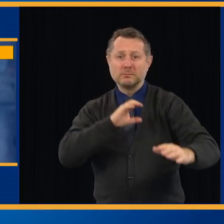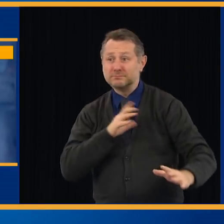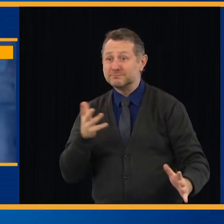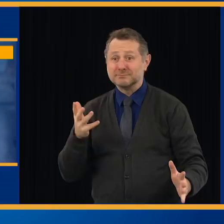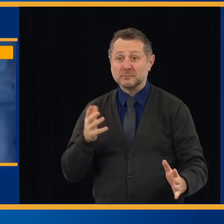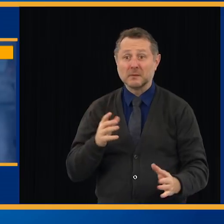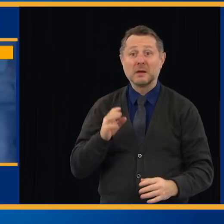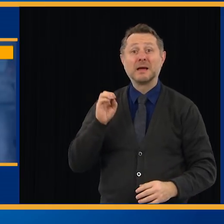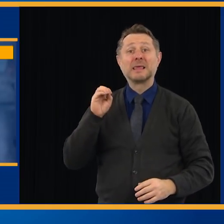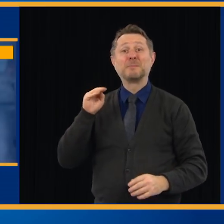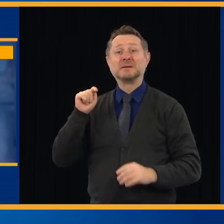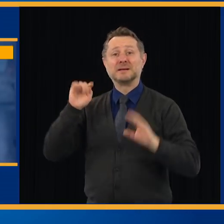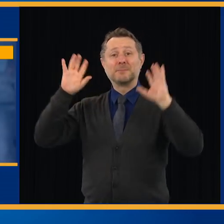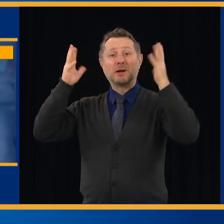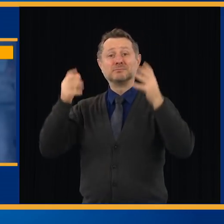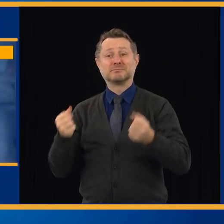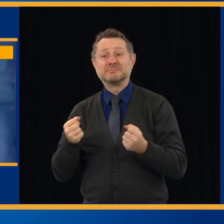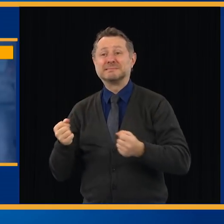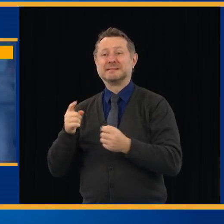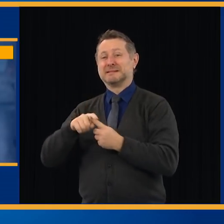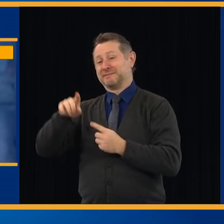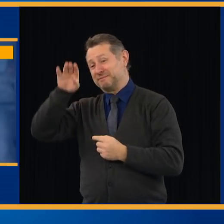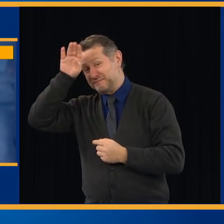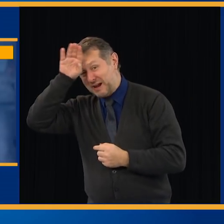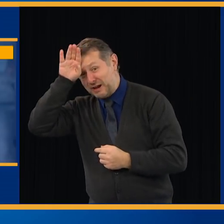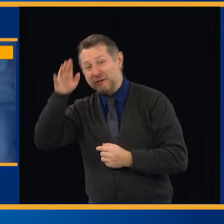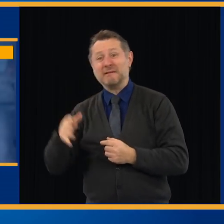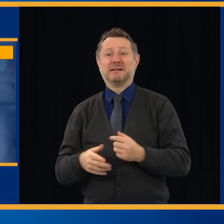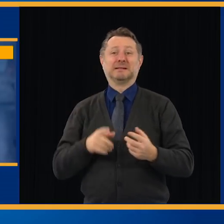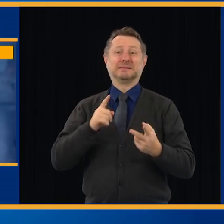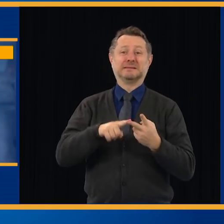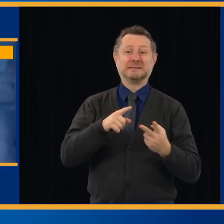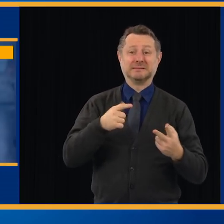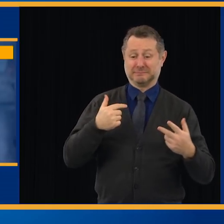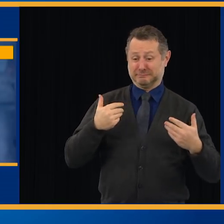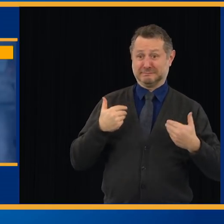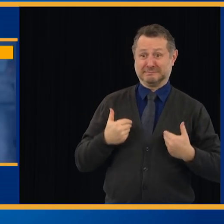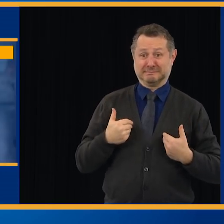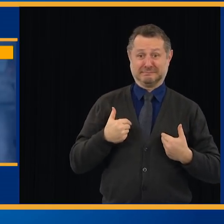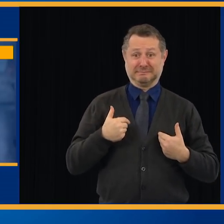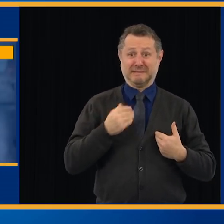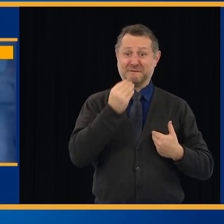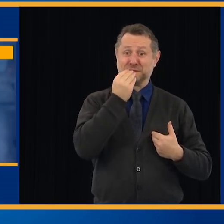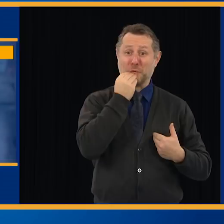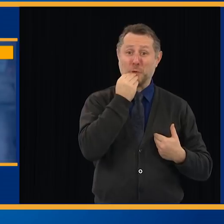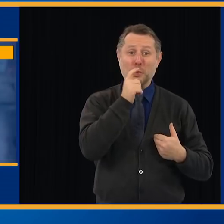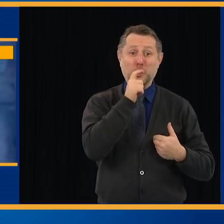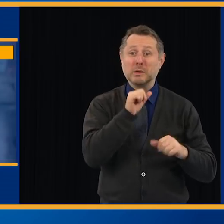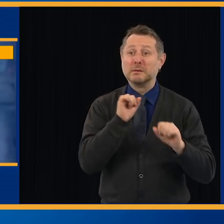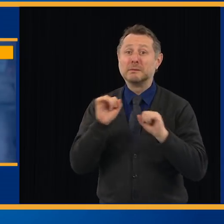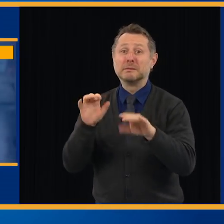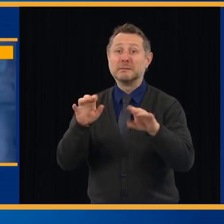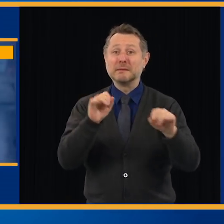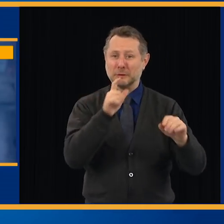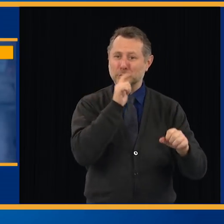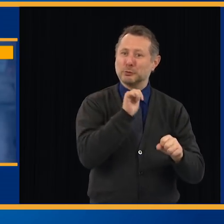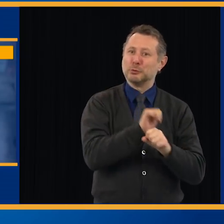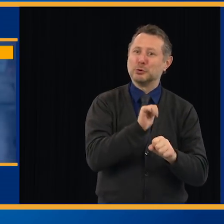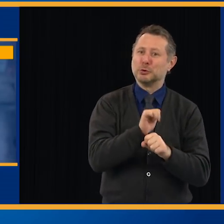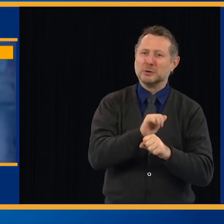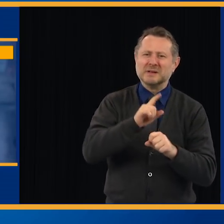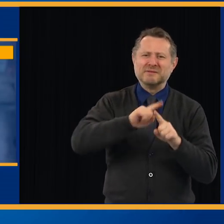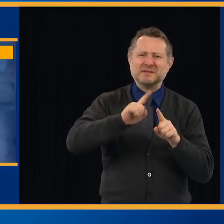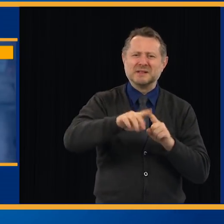fire department, the delivery worker who goes to 50 doors a day and gets paid. Those people are out there every